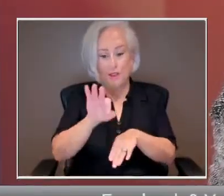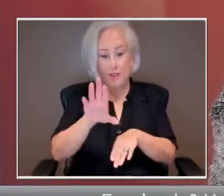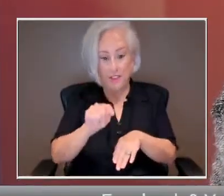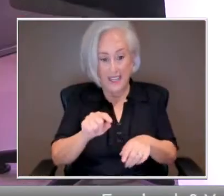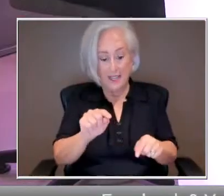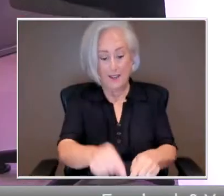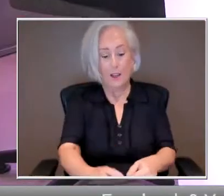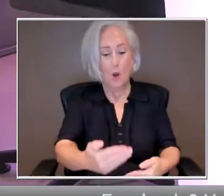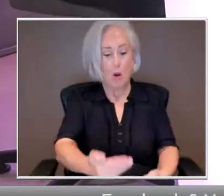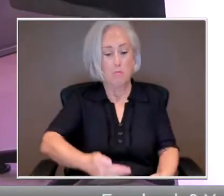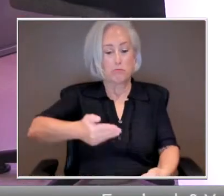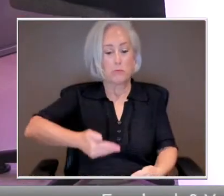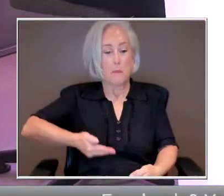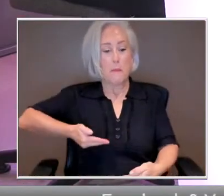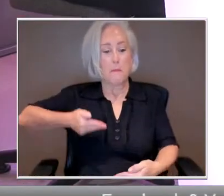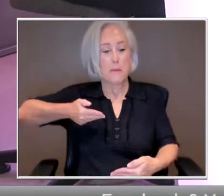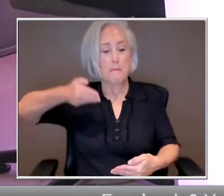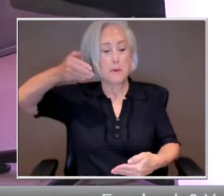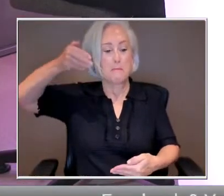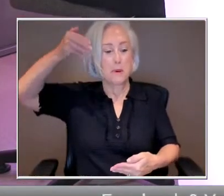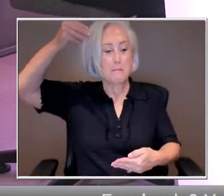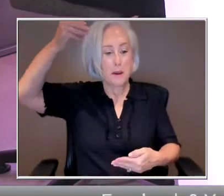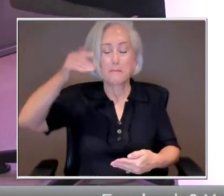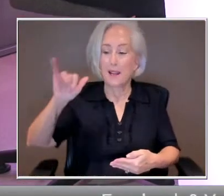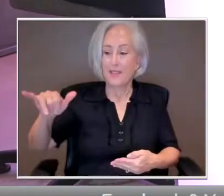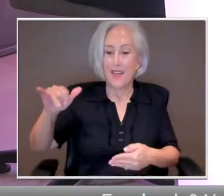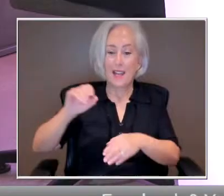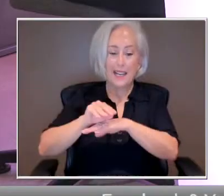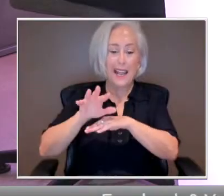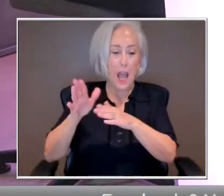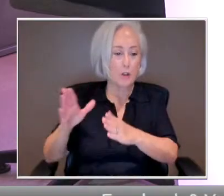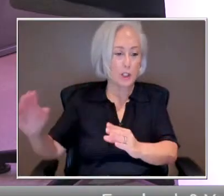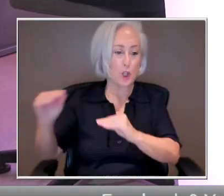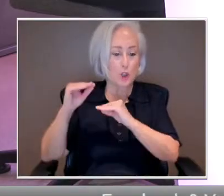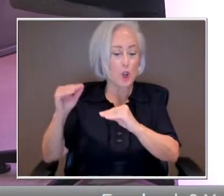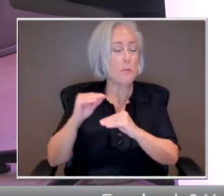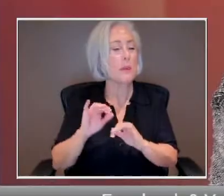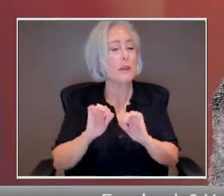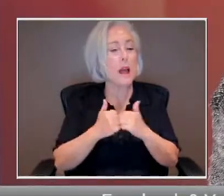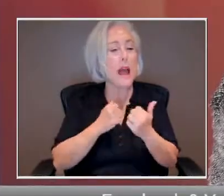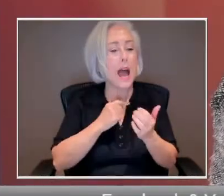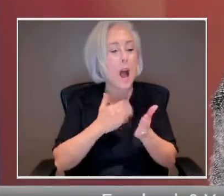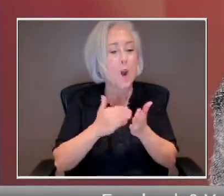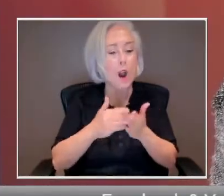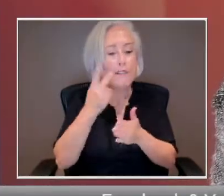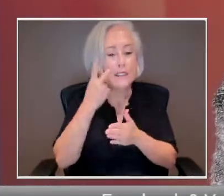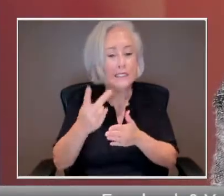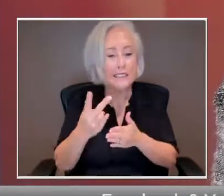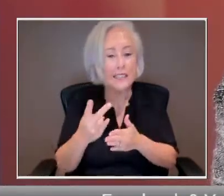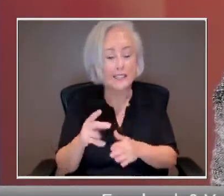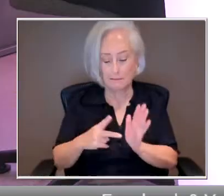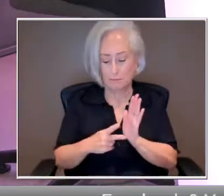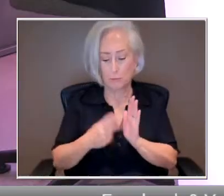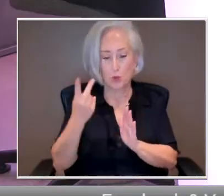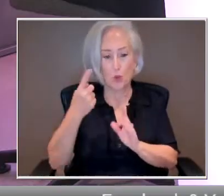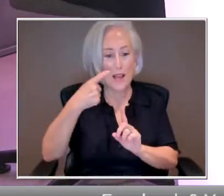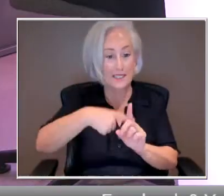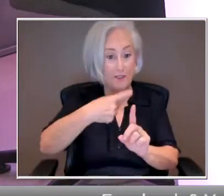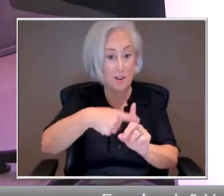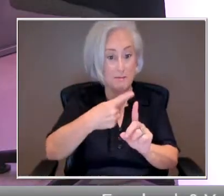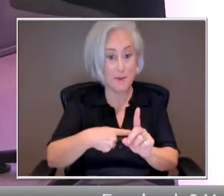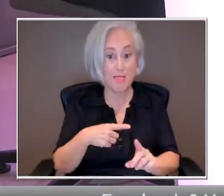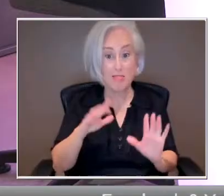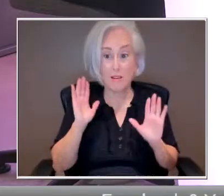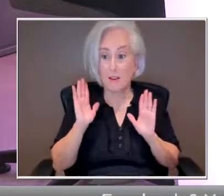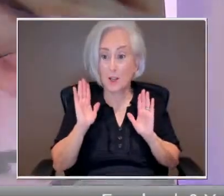what I used to. She taught you? Yes, yeah, my counselor. Okay, and how often do you see her? Twice a month still. That's great. We have some great questions